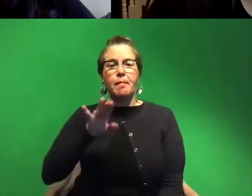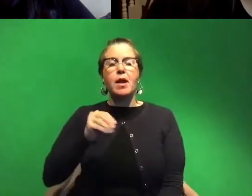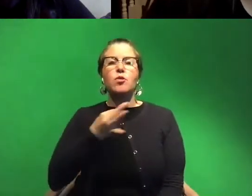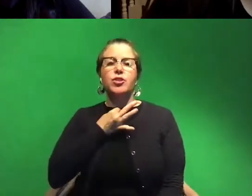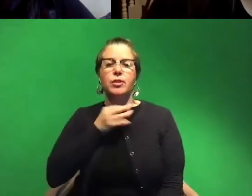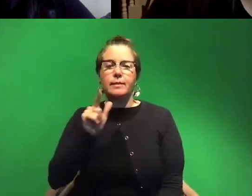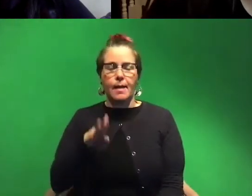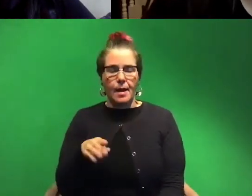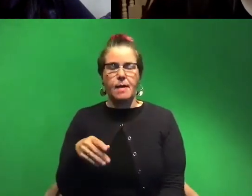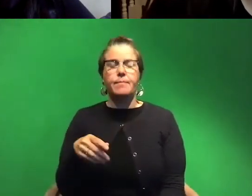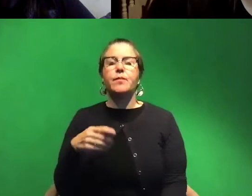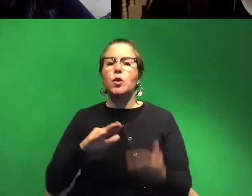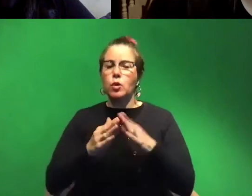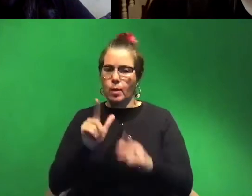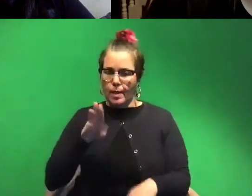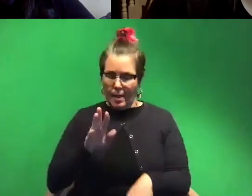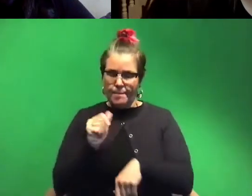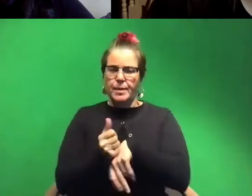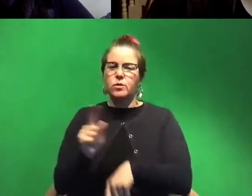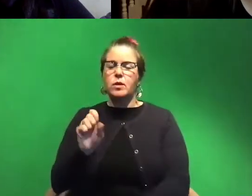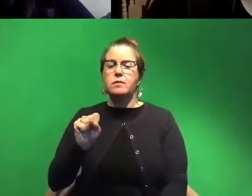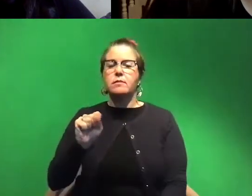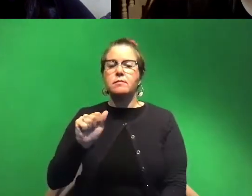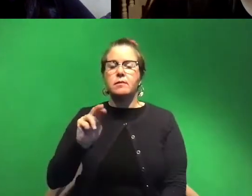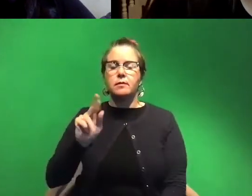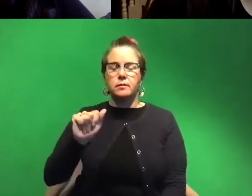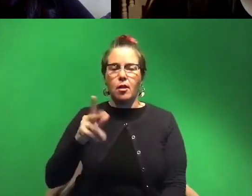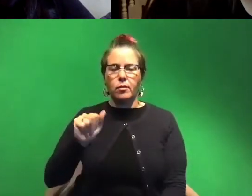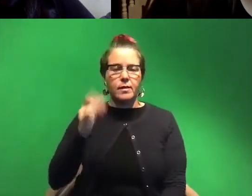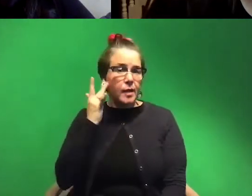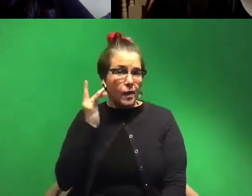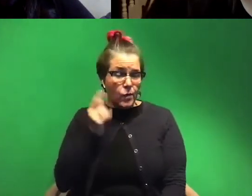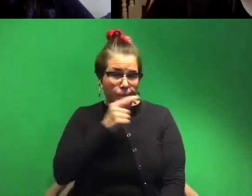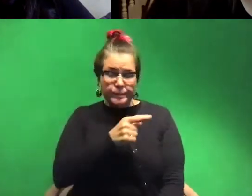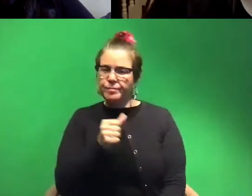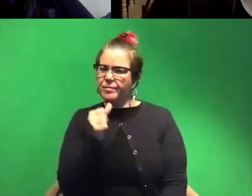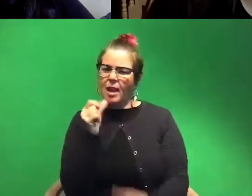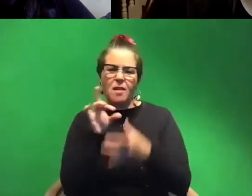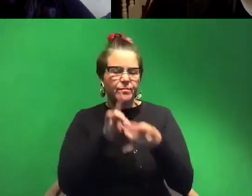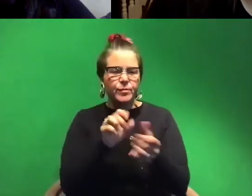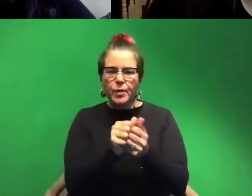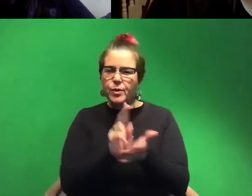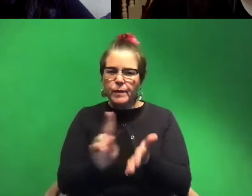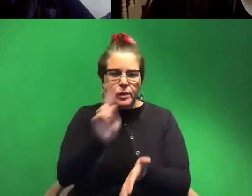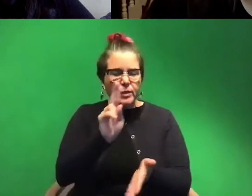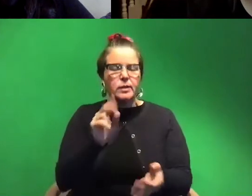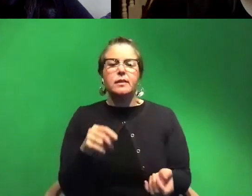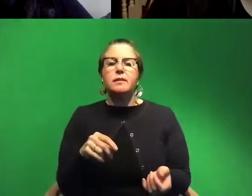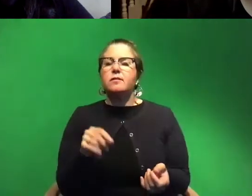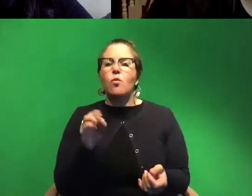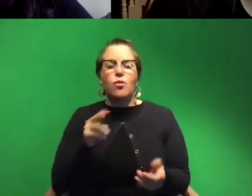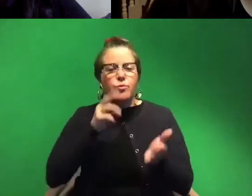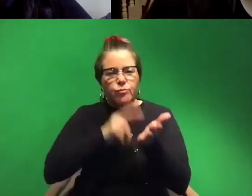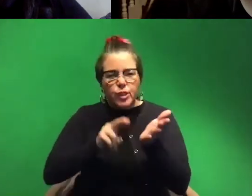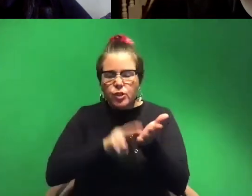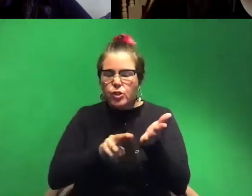are a community lab based out of Santa Clara, California. That means we're not affiliated with a university or any research